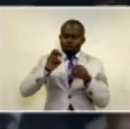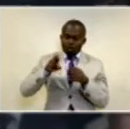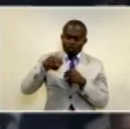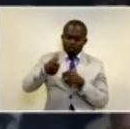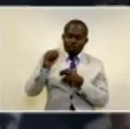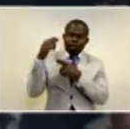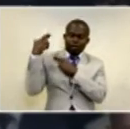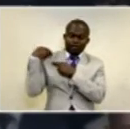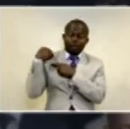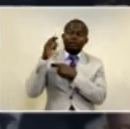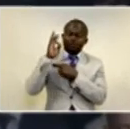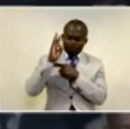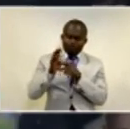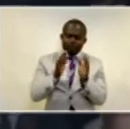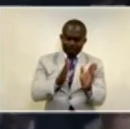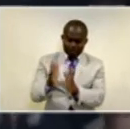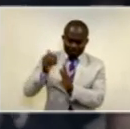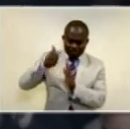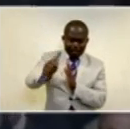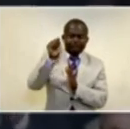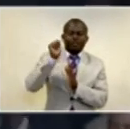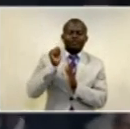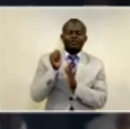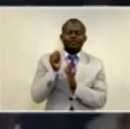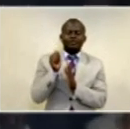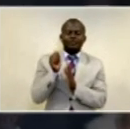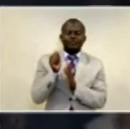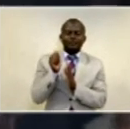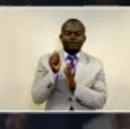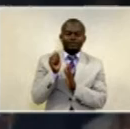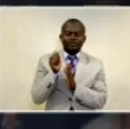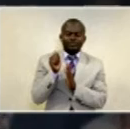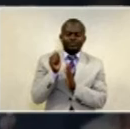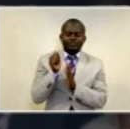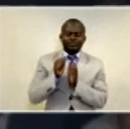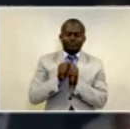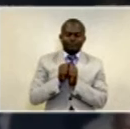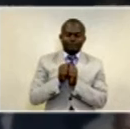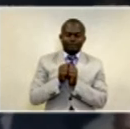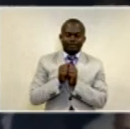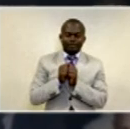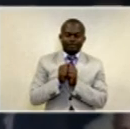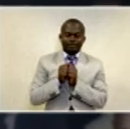care of them. It has been spoken of several times. It keeps coming back.